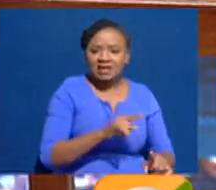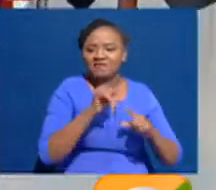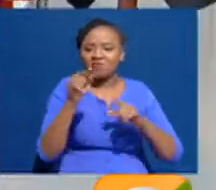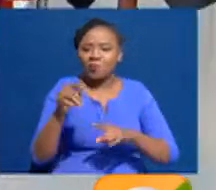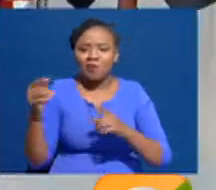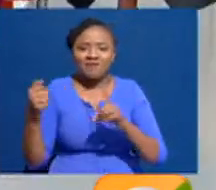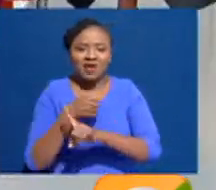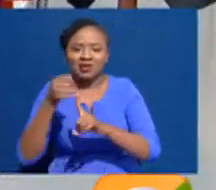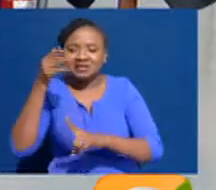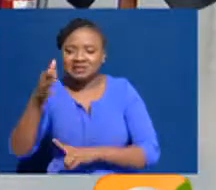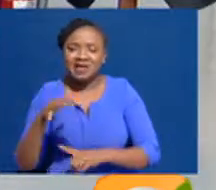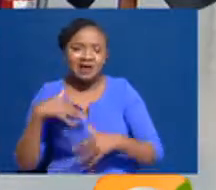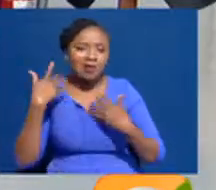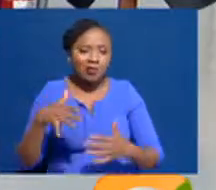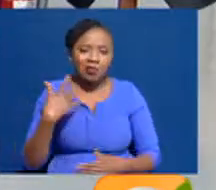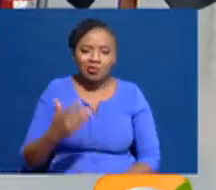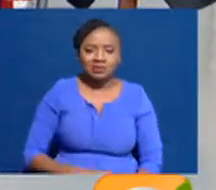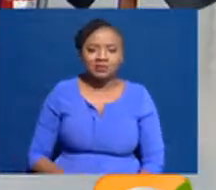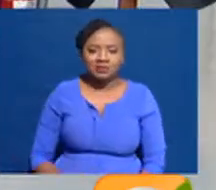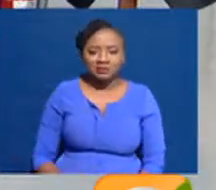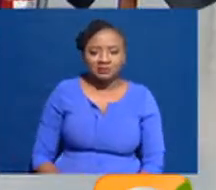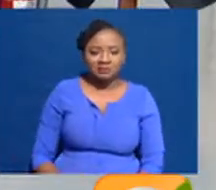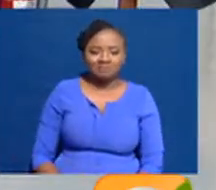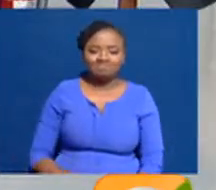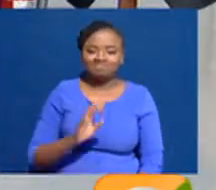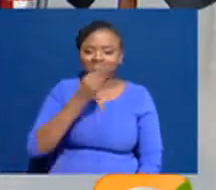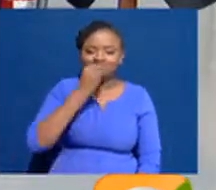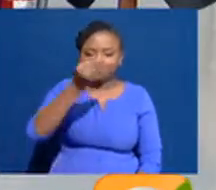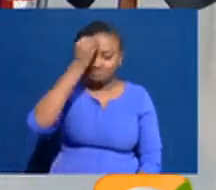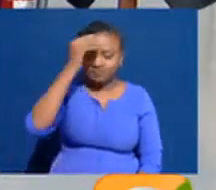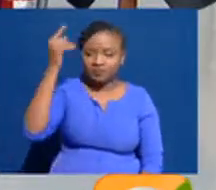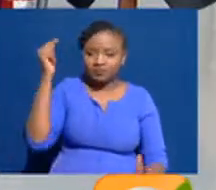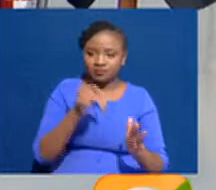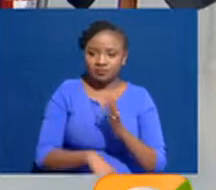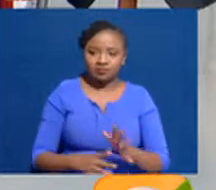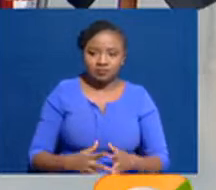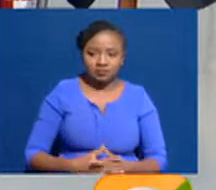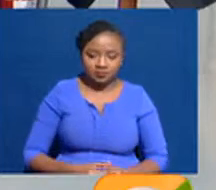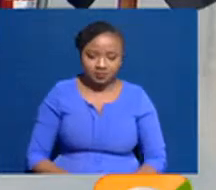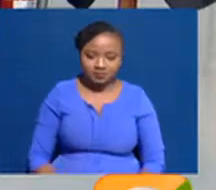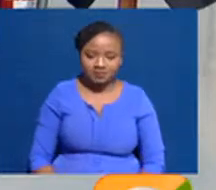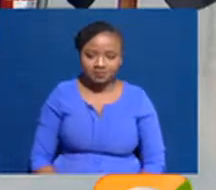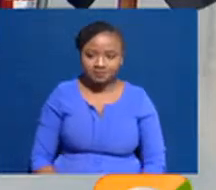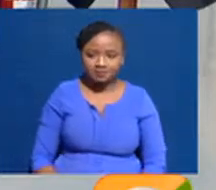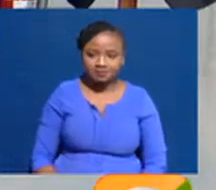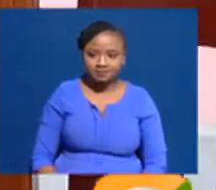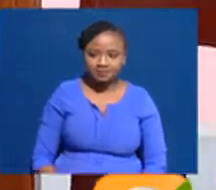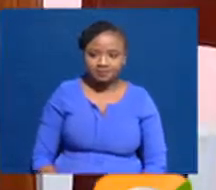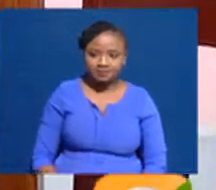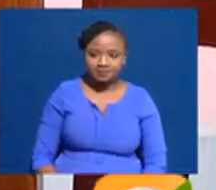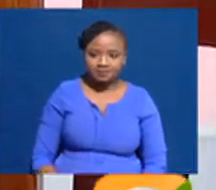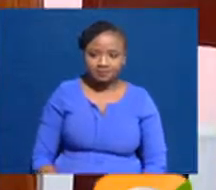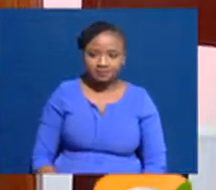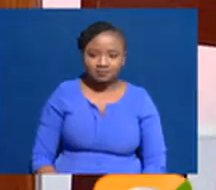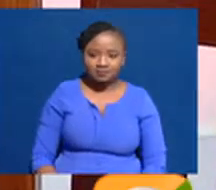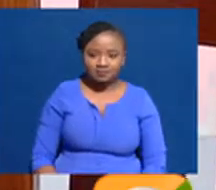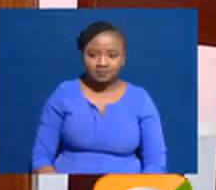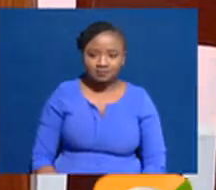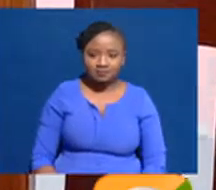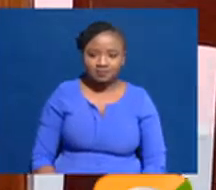You know, it is hypocritical. Go on. Jeff, I don't want us to narrow this discussion